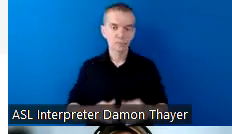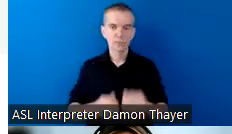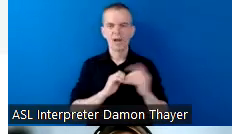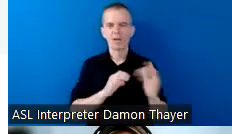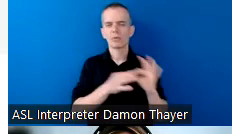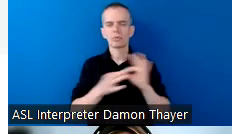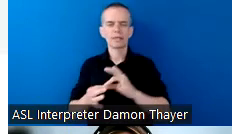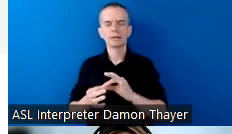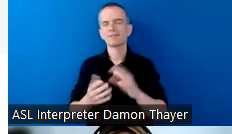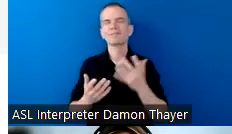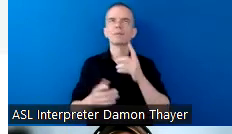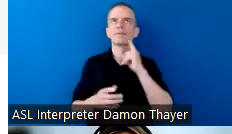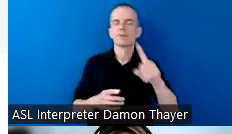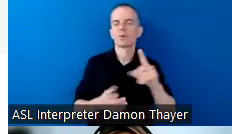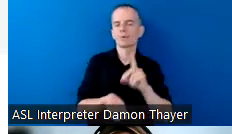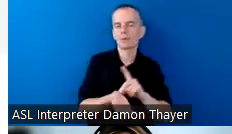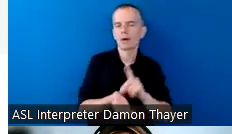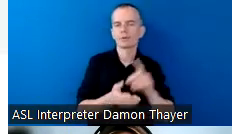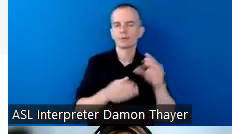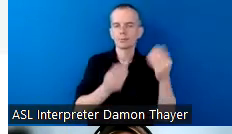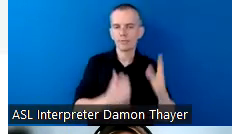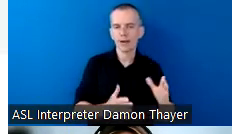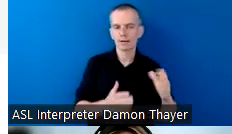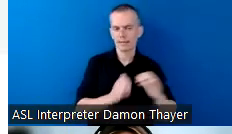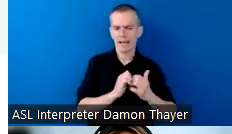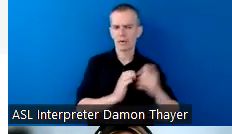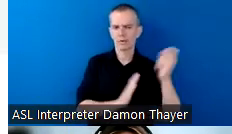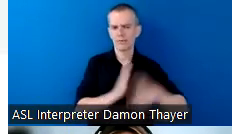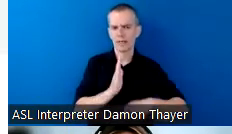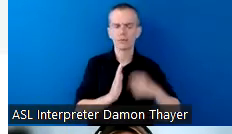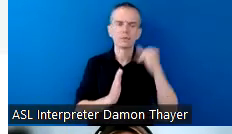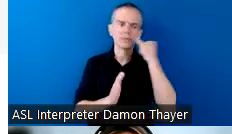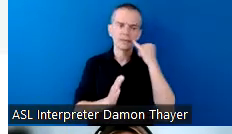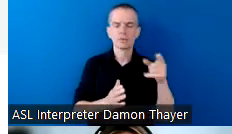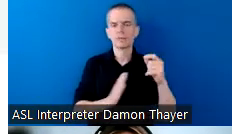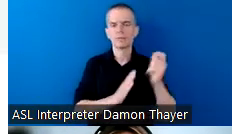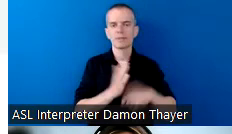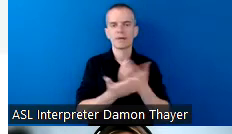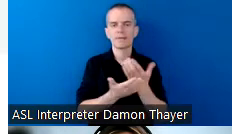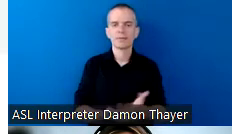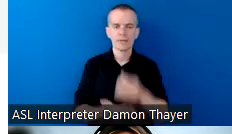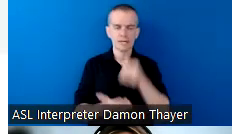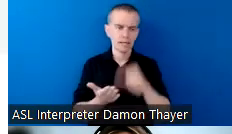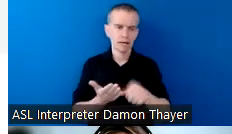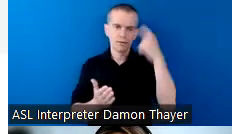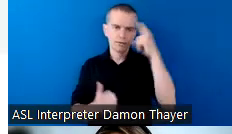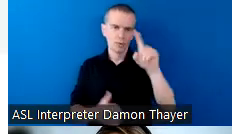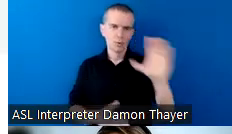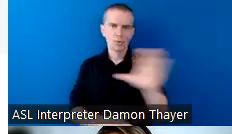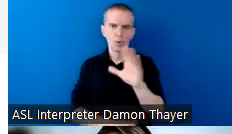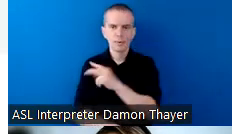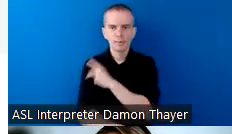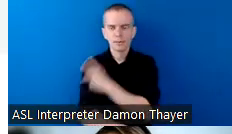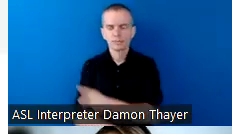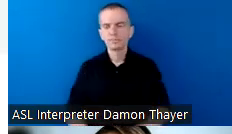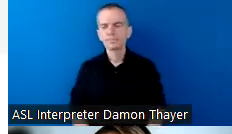to the provider side. Should you have to fill out or need to fill out a third-party verification letter for a patient.